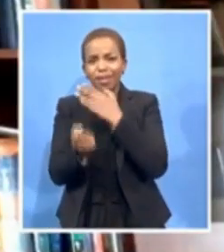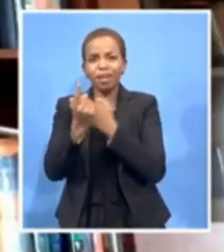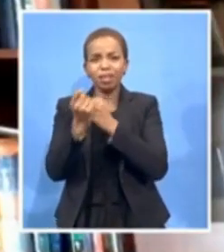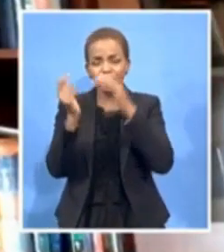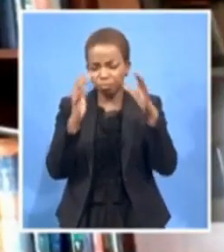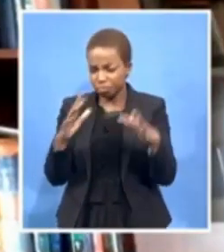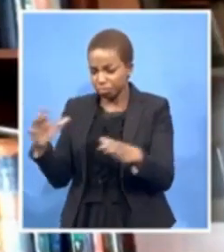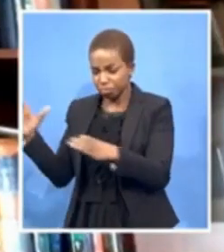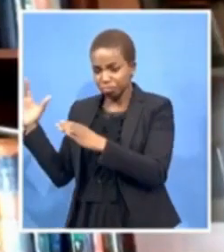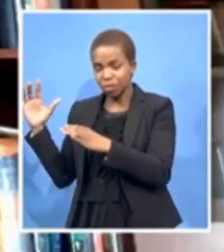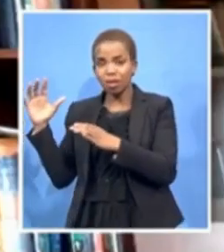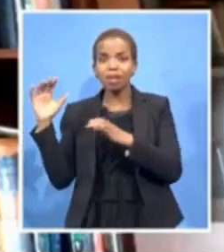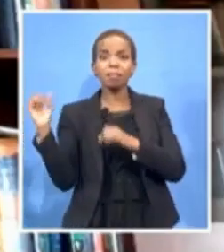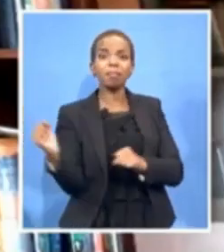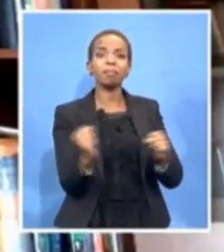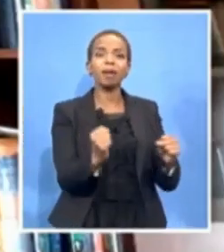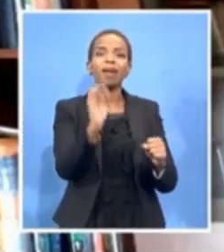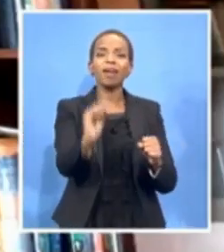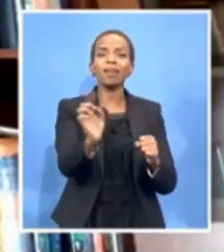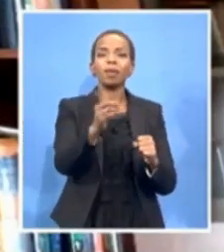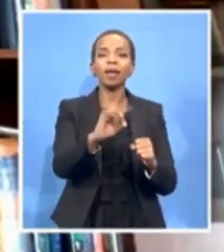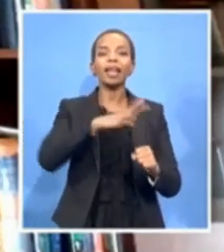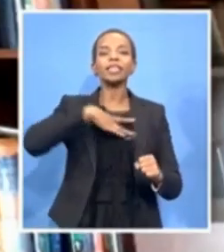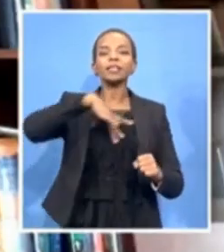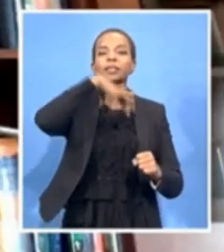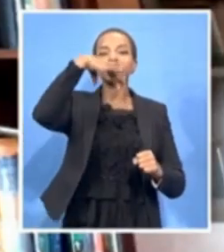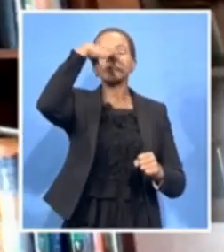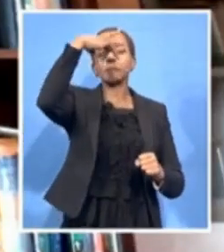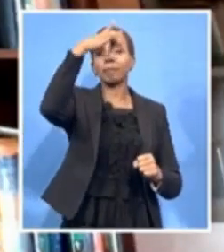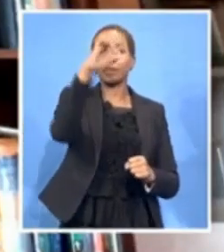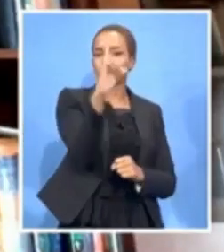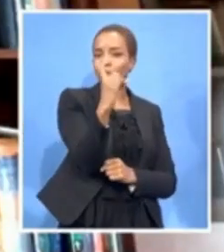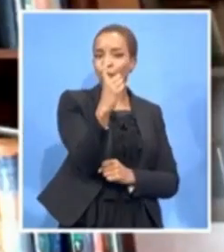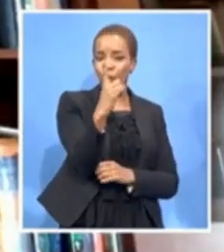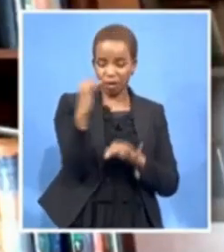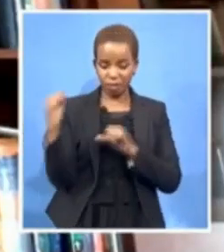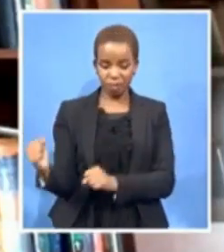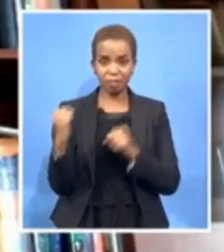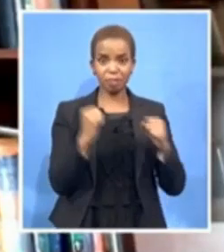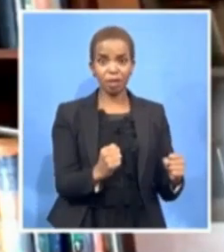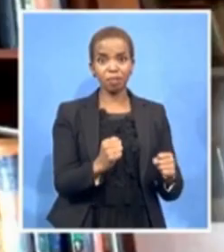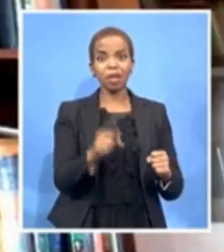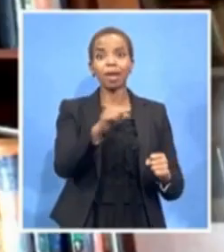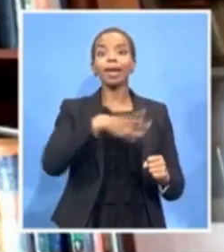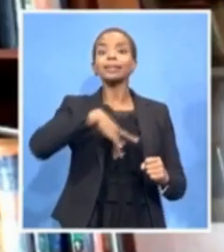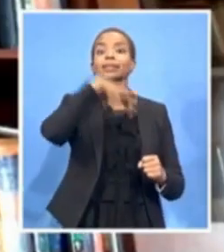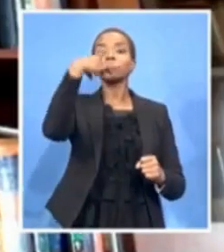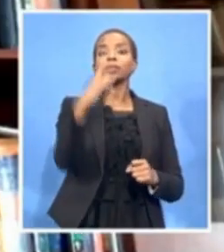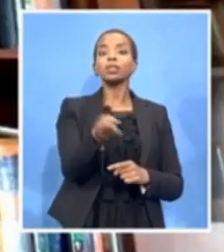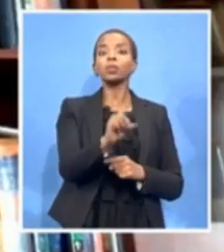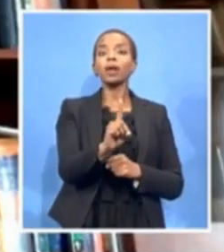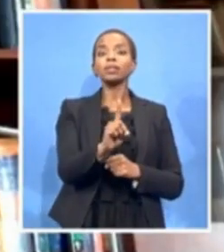well. And that spirit is that we must be united. And that is